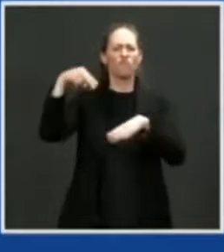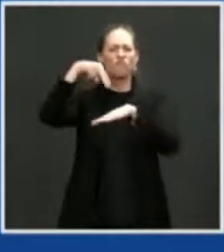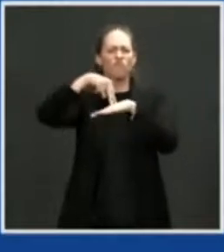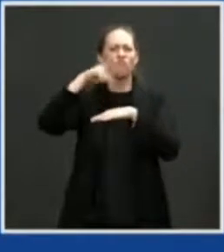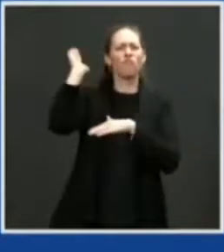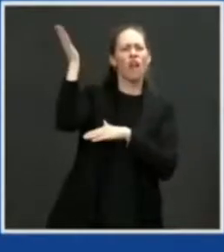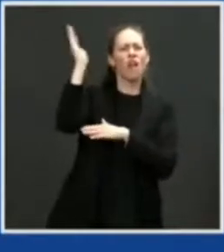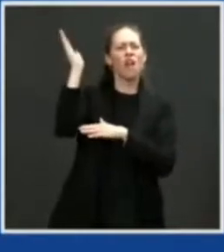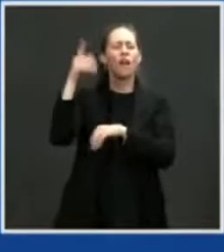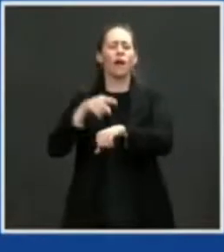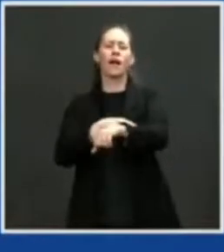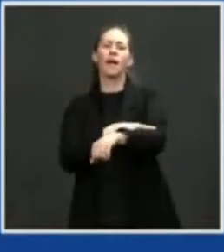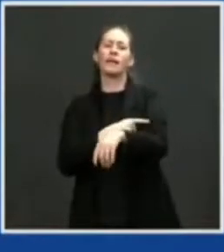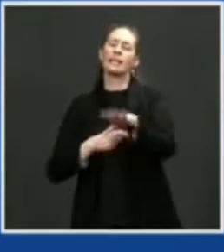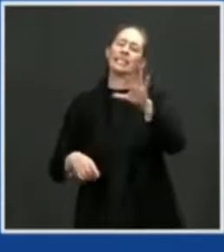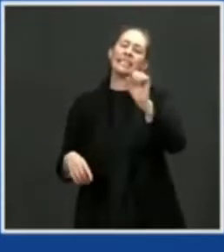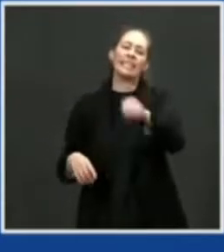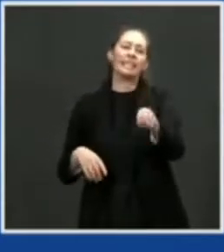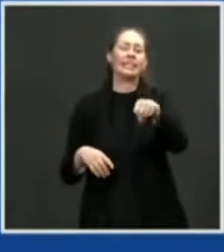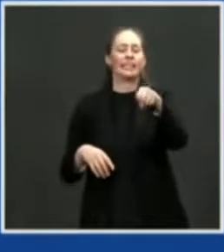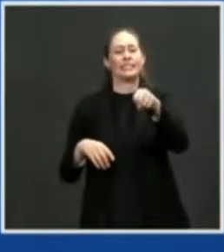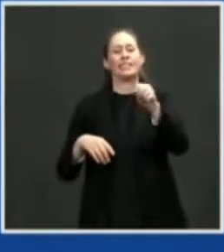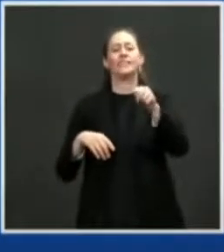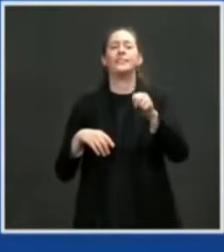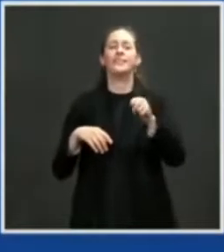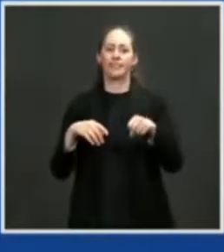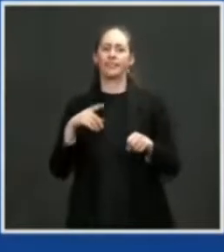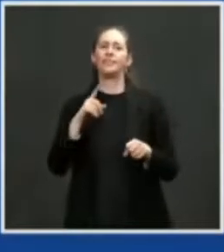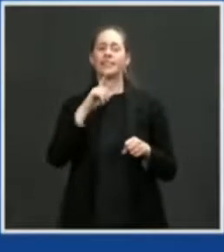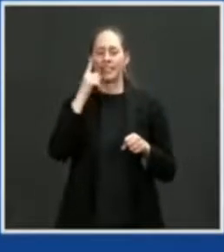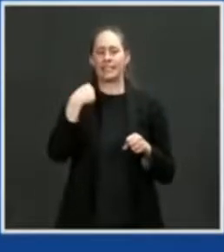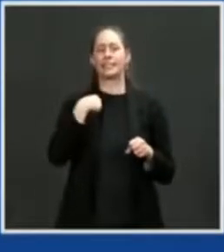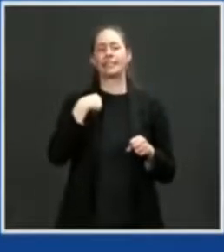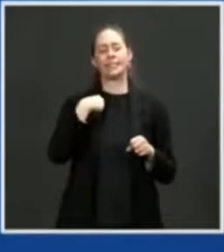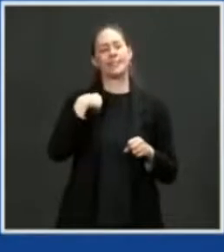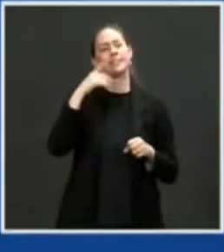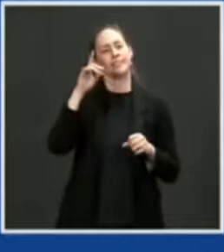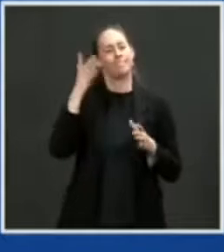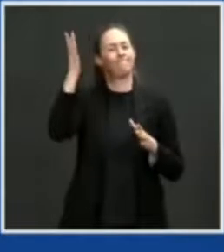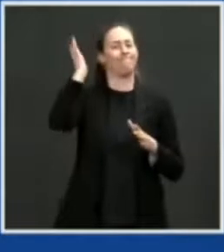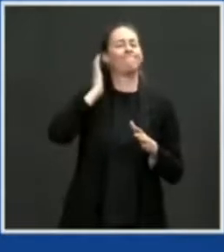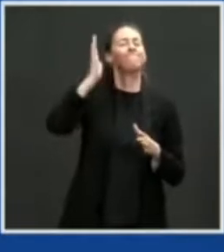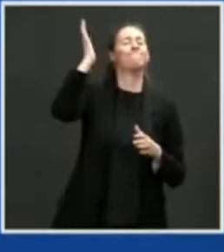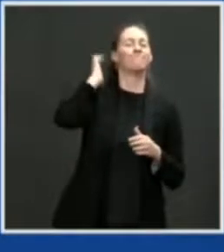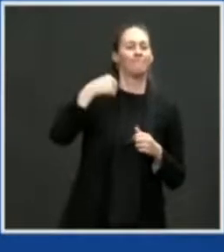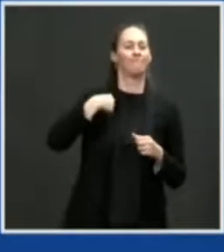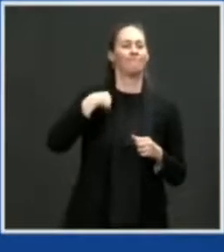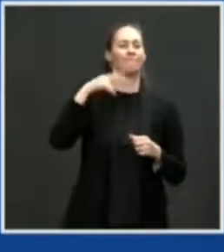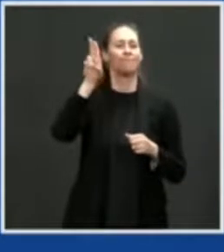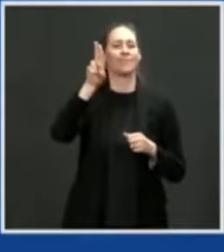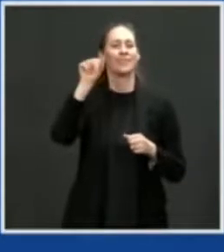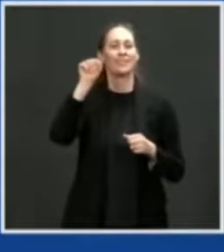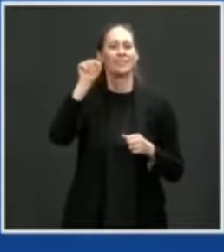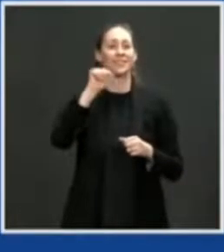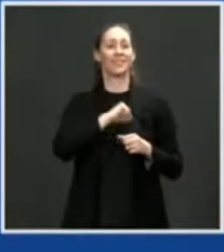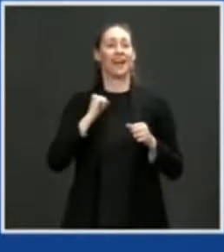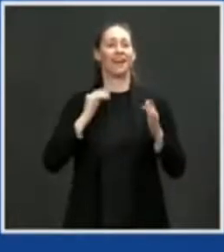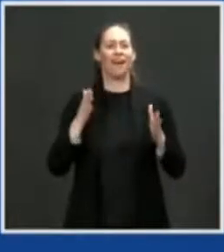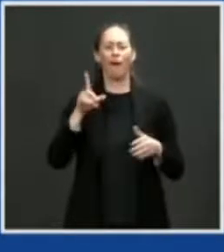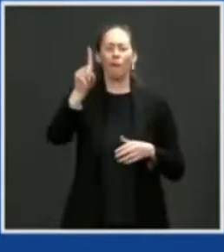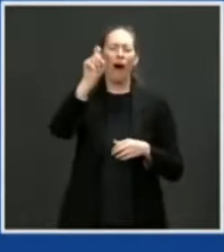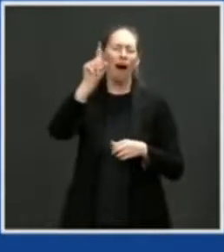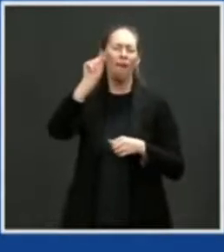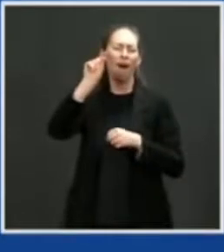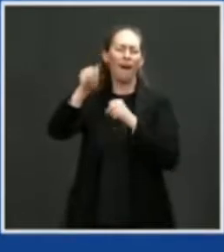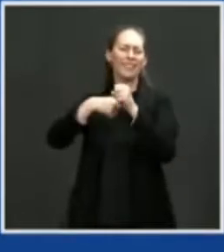that existed just when I came to the United States Senate 120 years ago. And that is that. And that it is used to be because required